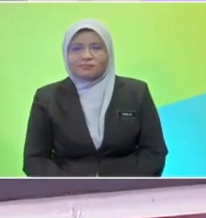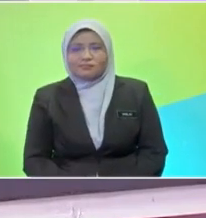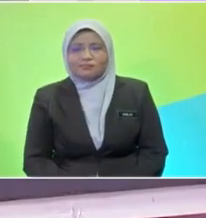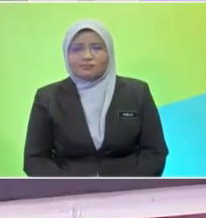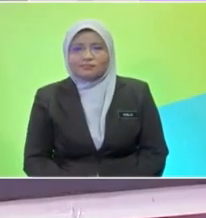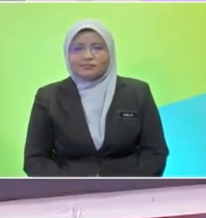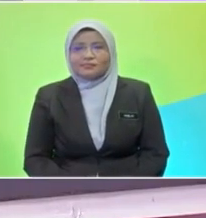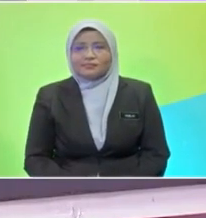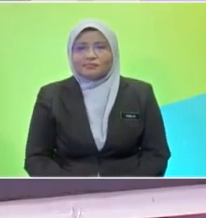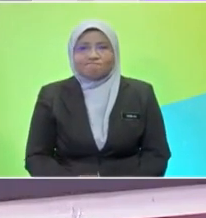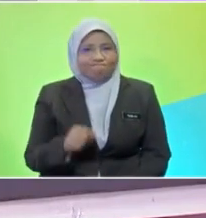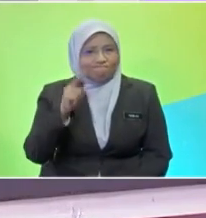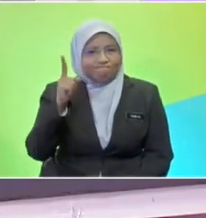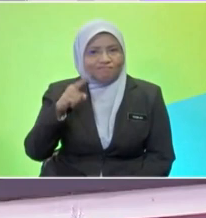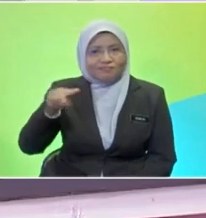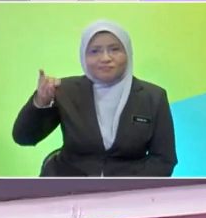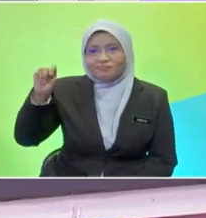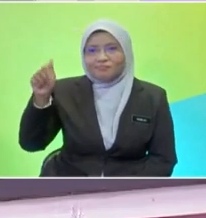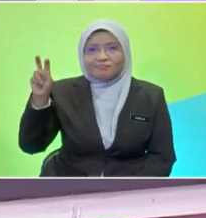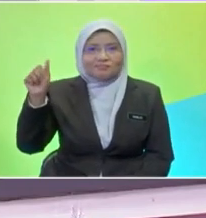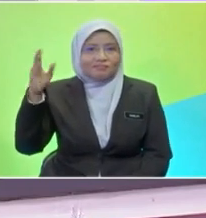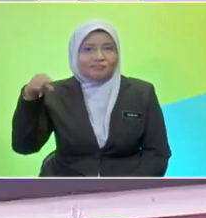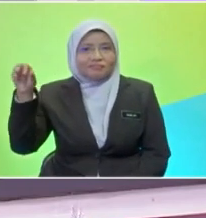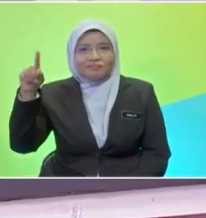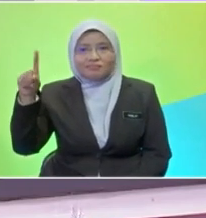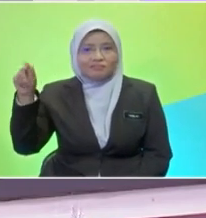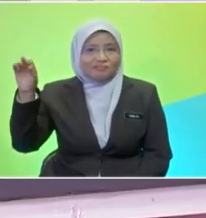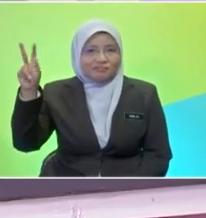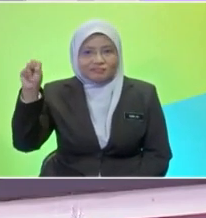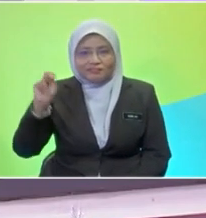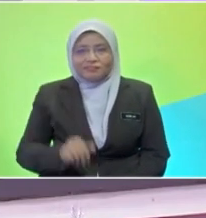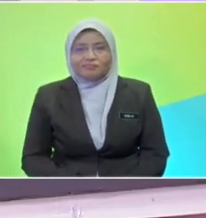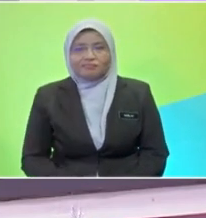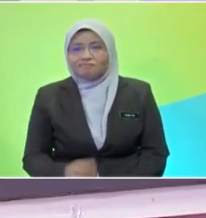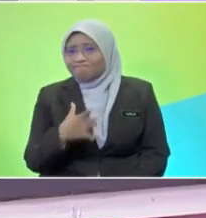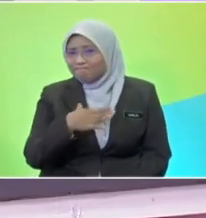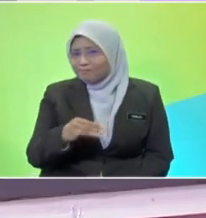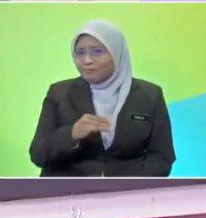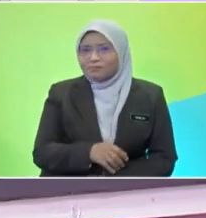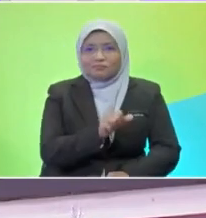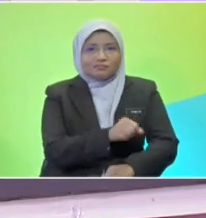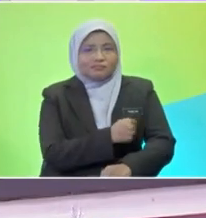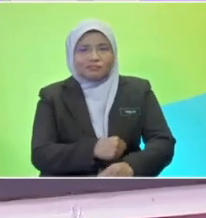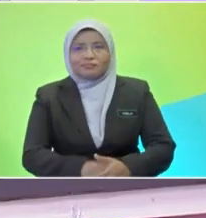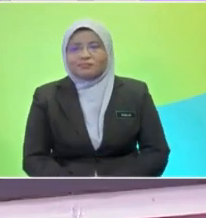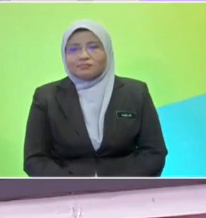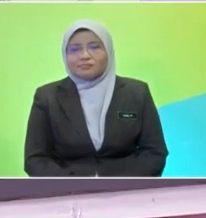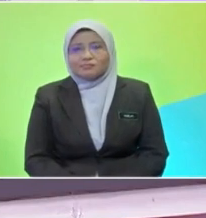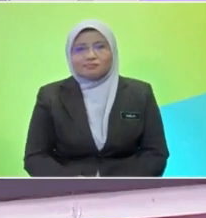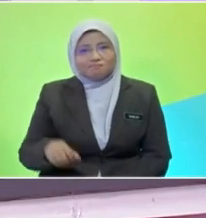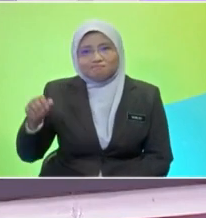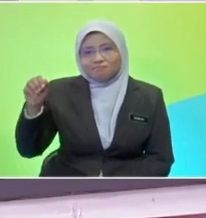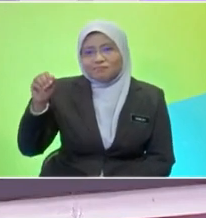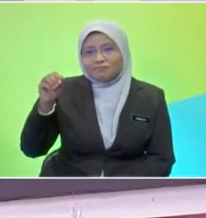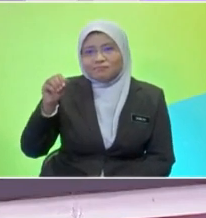Zin. Oh. But when you talk about song, there is one song that is my favorite song, which is Seasons in the Sun by